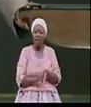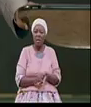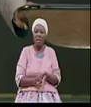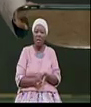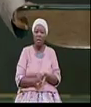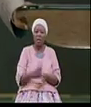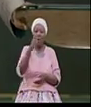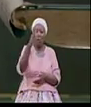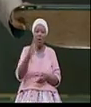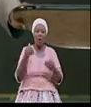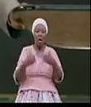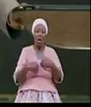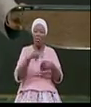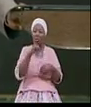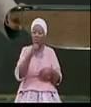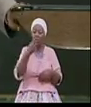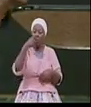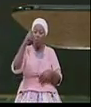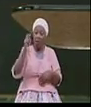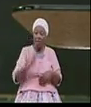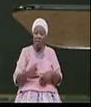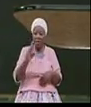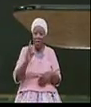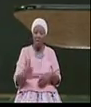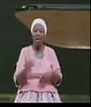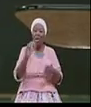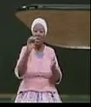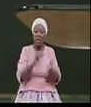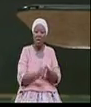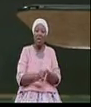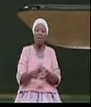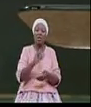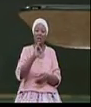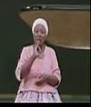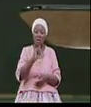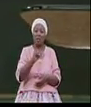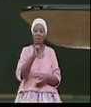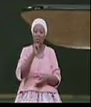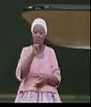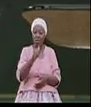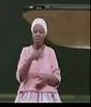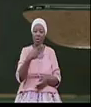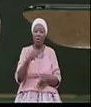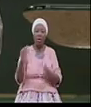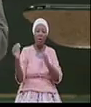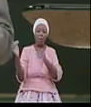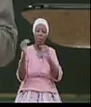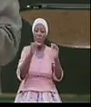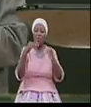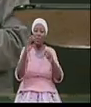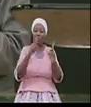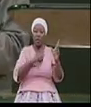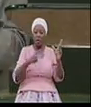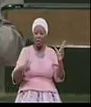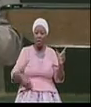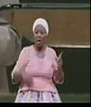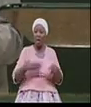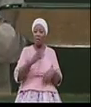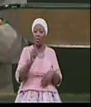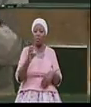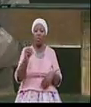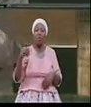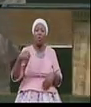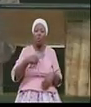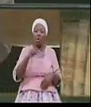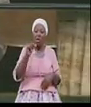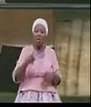God has not commanded. That is not the battle of the Lord. And so we need to have